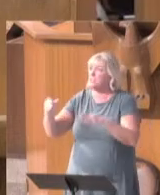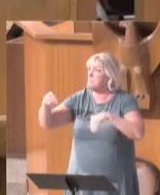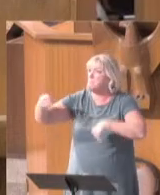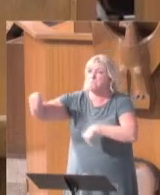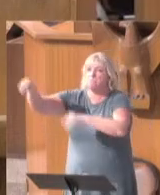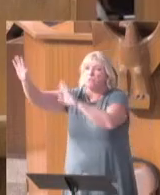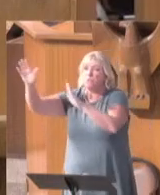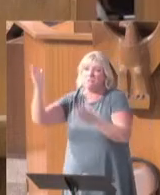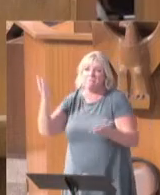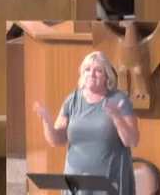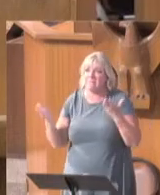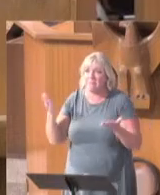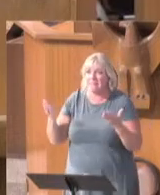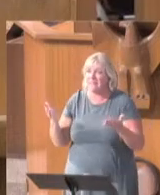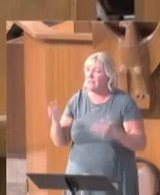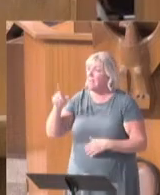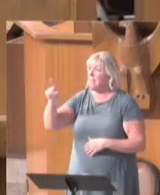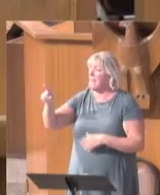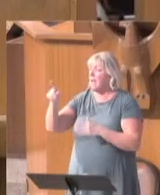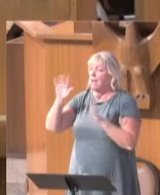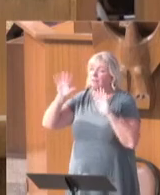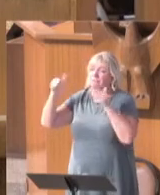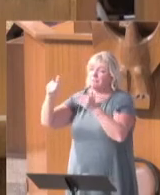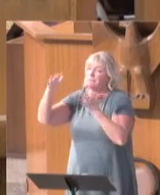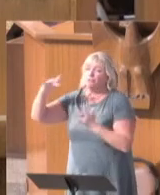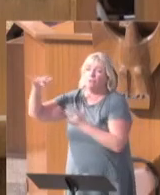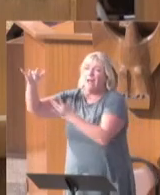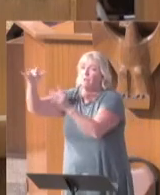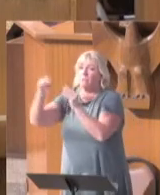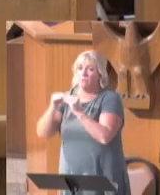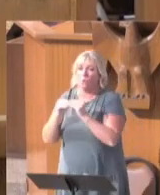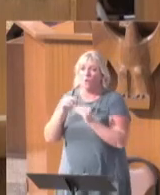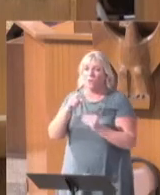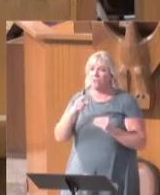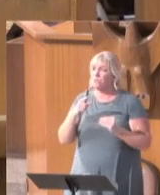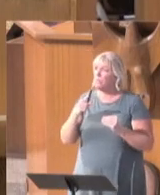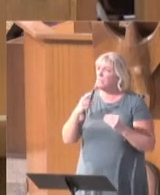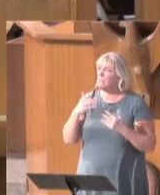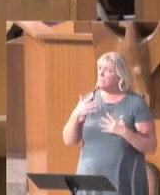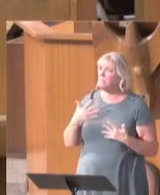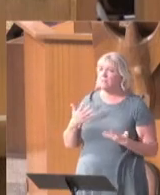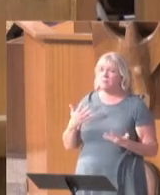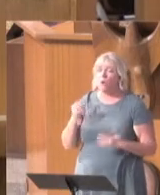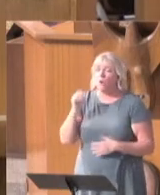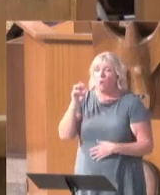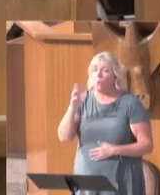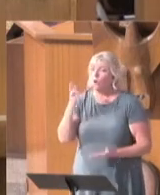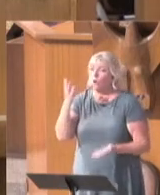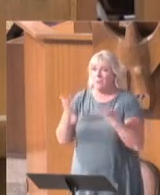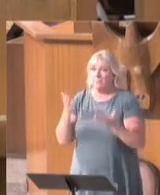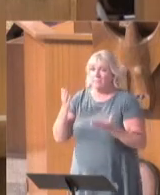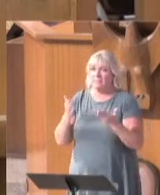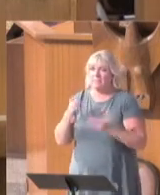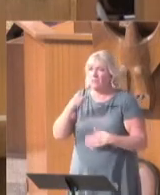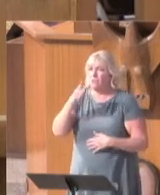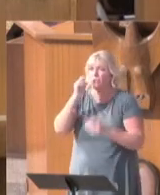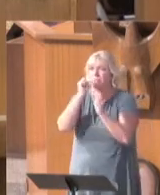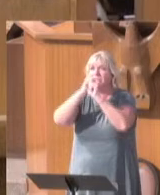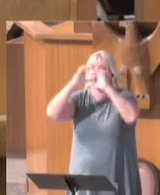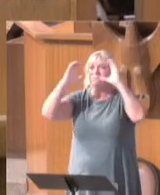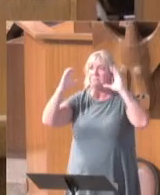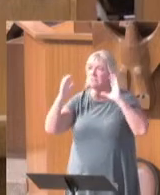away, to devote more time to traveling than you'd prefer, or even to alter the way that you envisioned